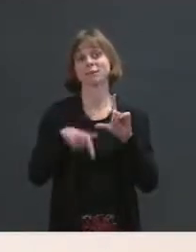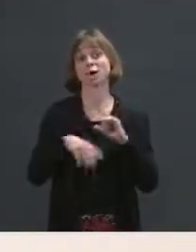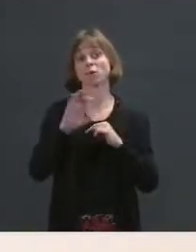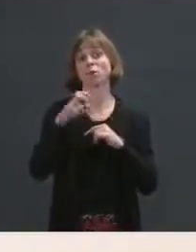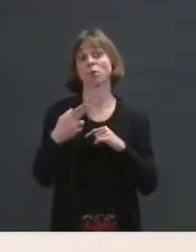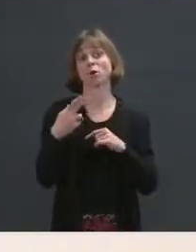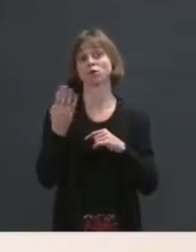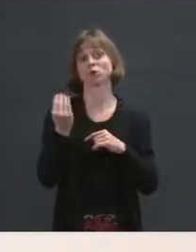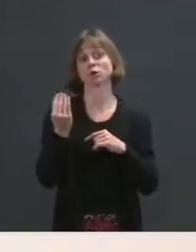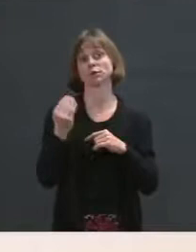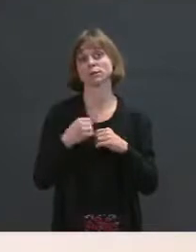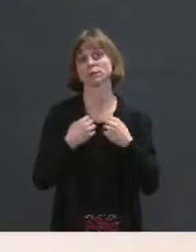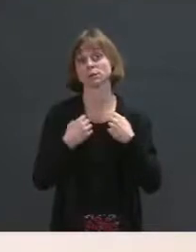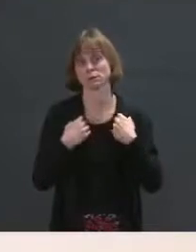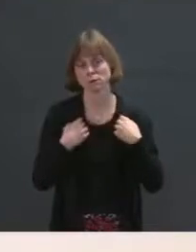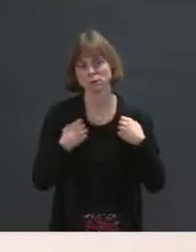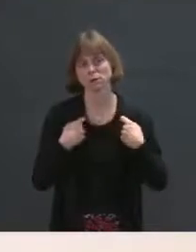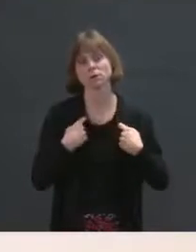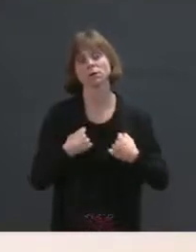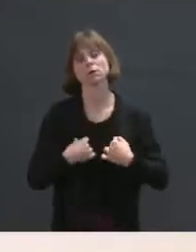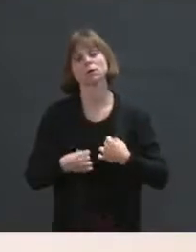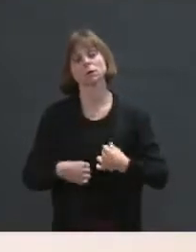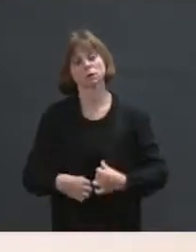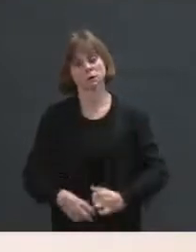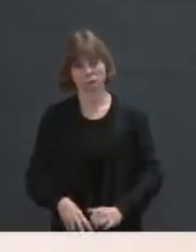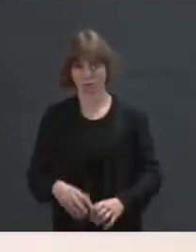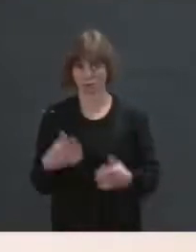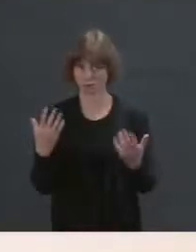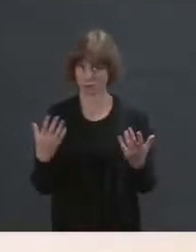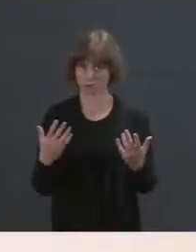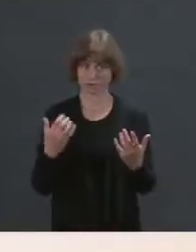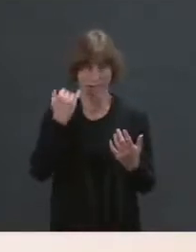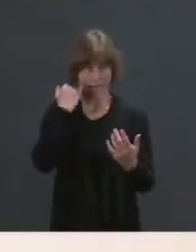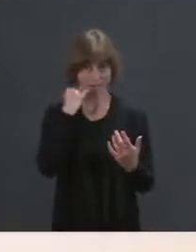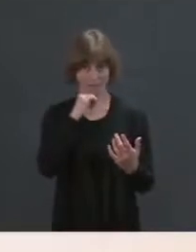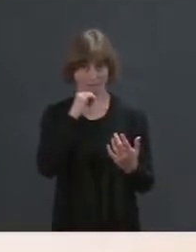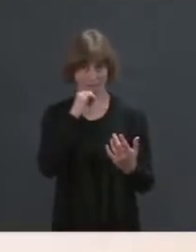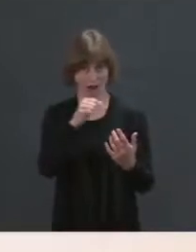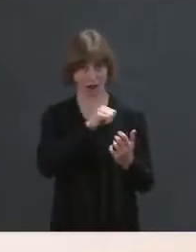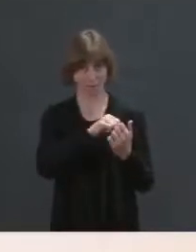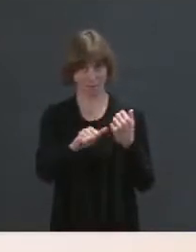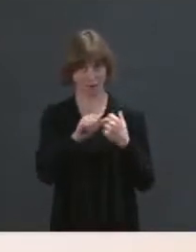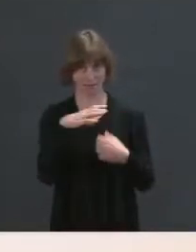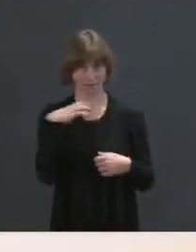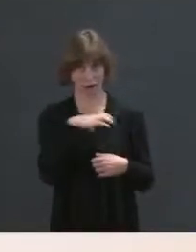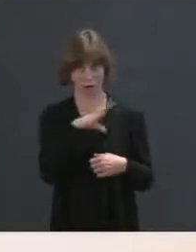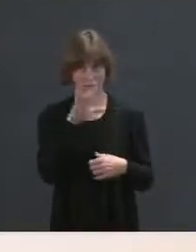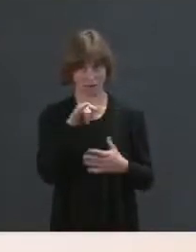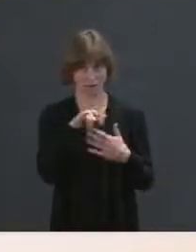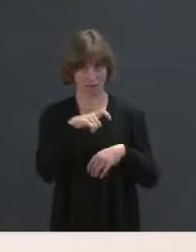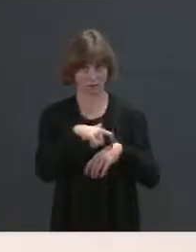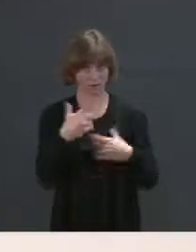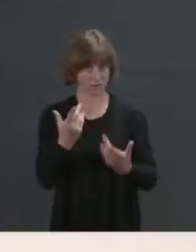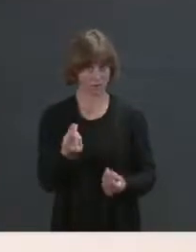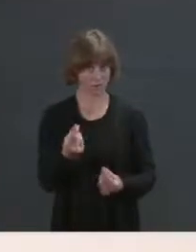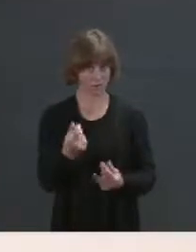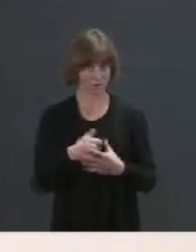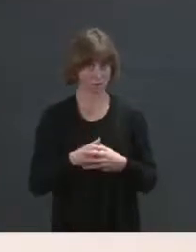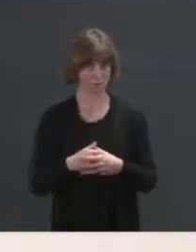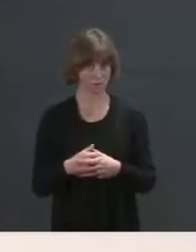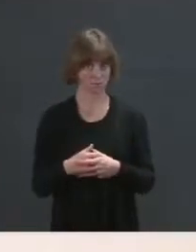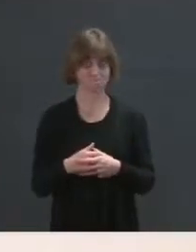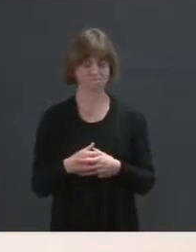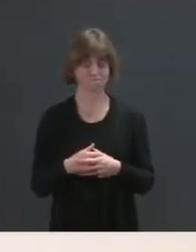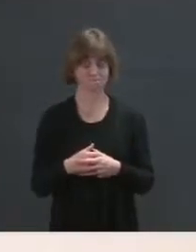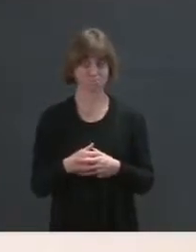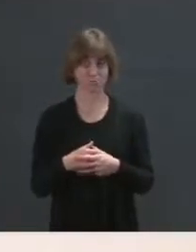Is there a backup plan if the COVID package doesn't pass Congress by that time? Well, let me first say that